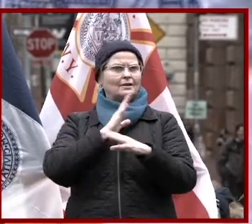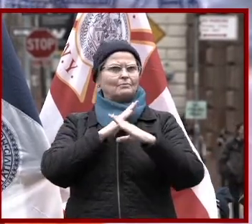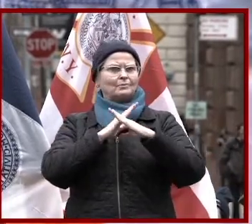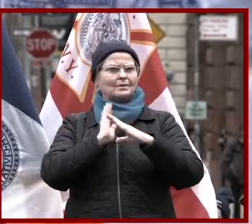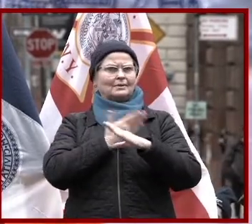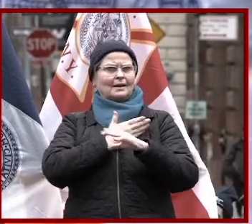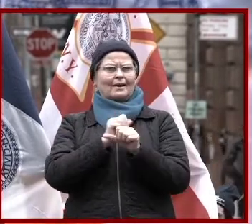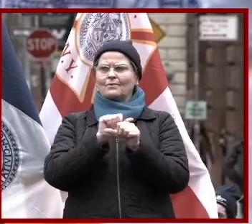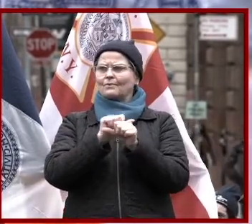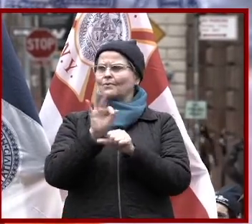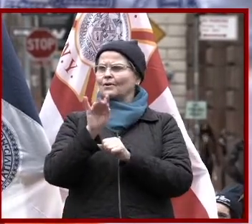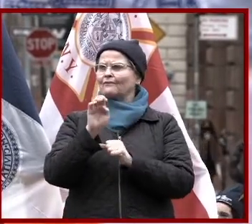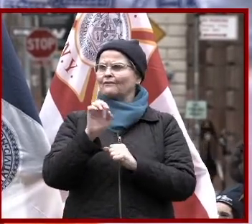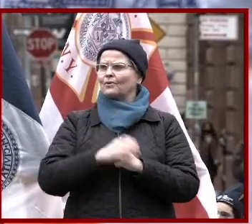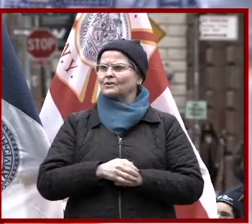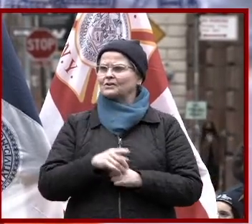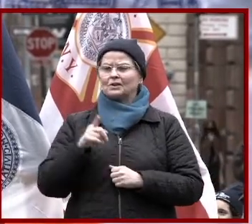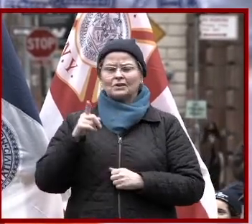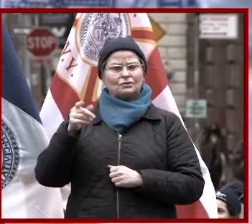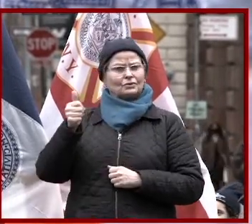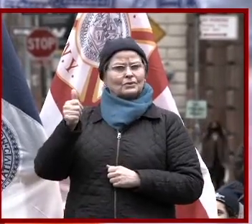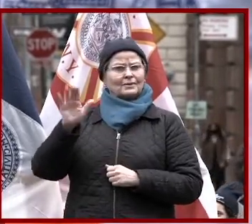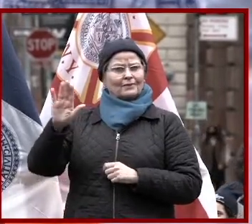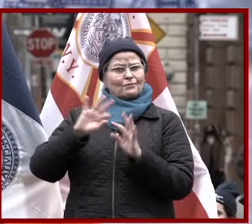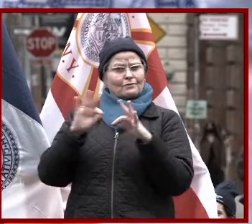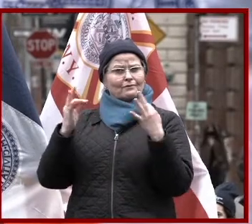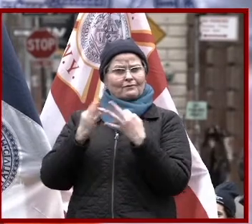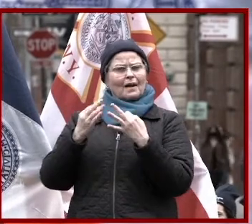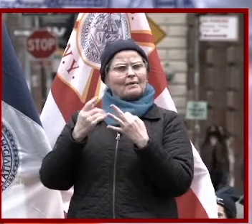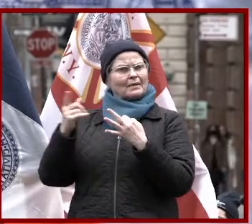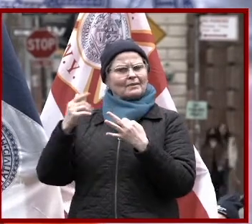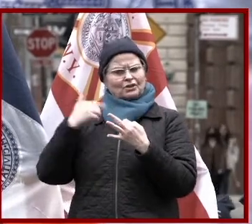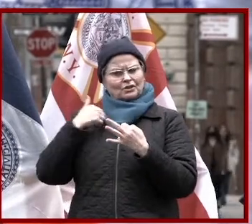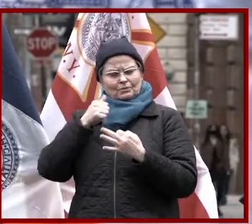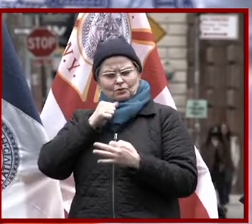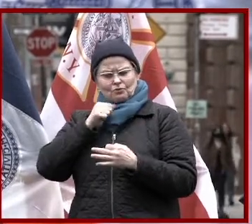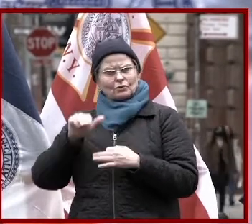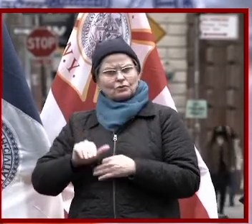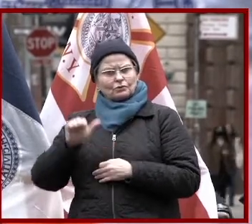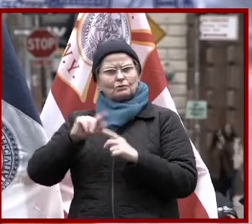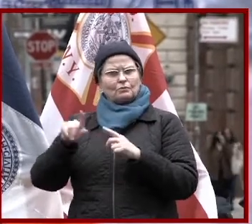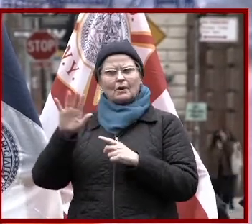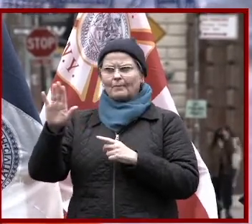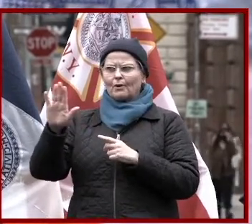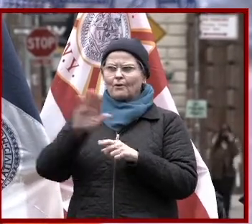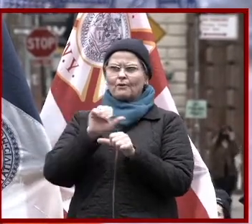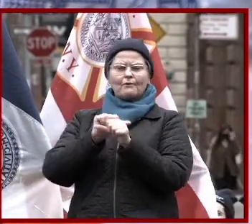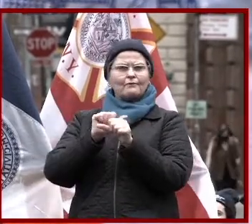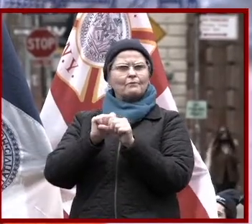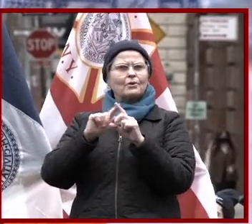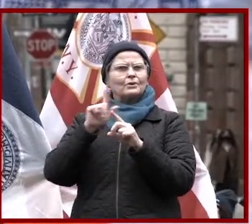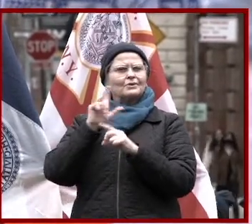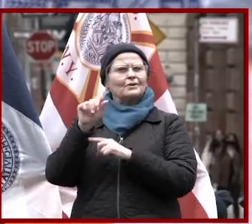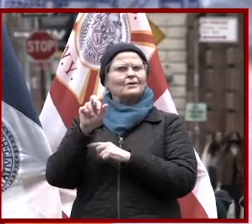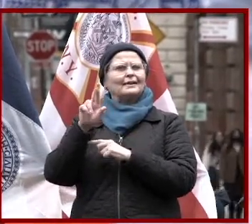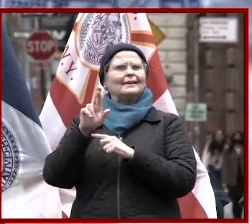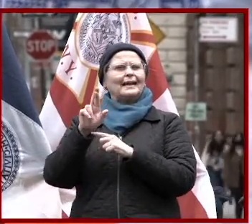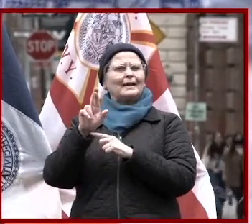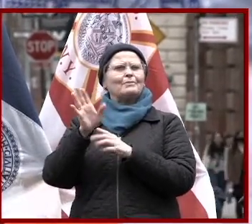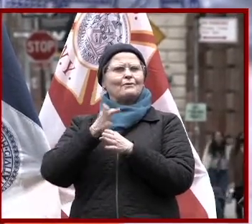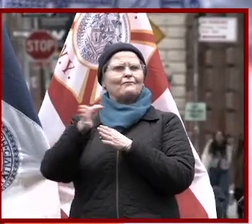who grew up in a labor household, she fully understands how important it is to ensure the safety of all